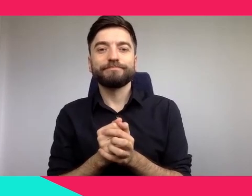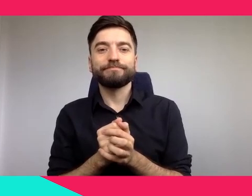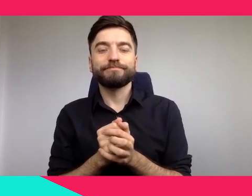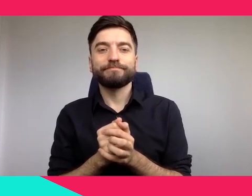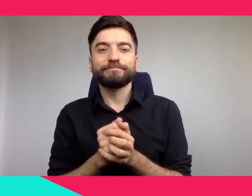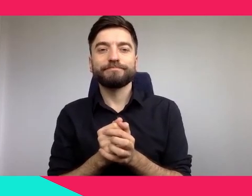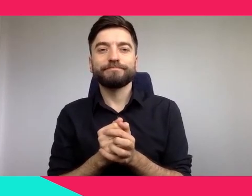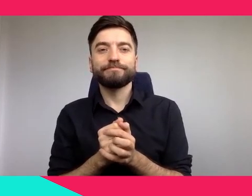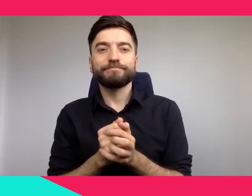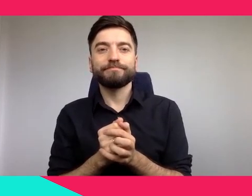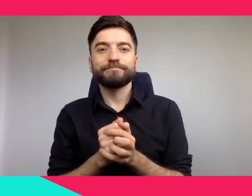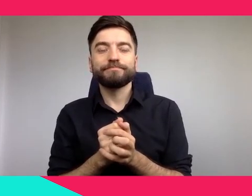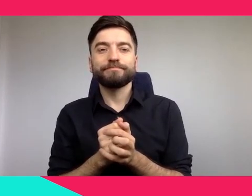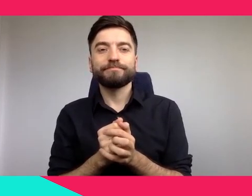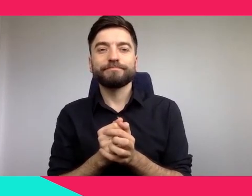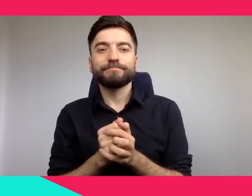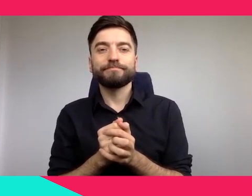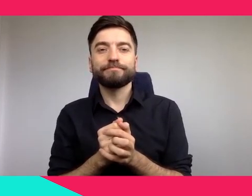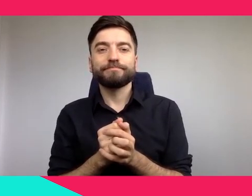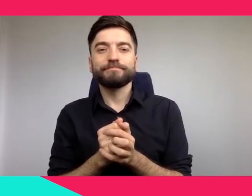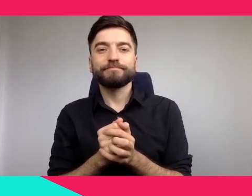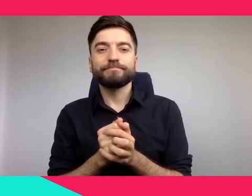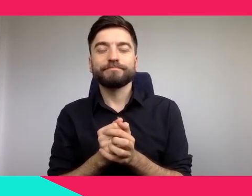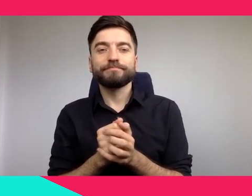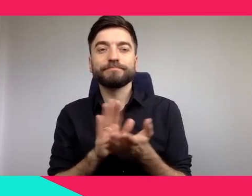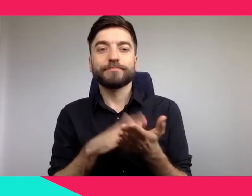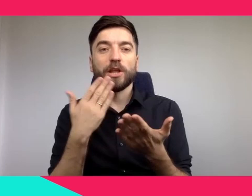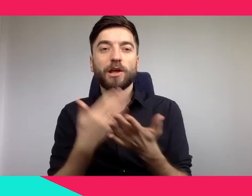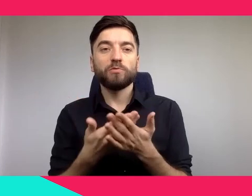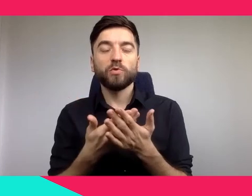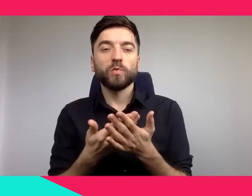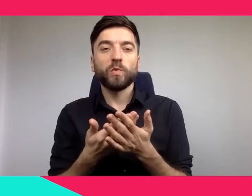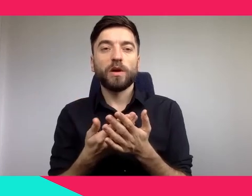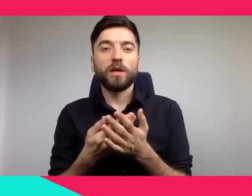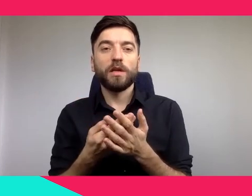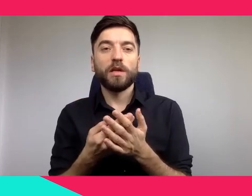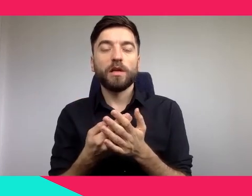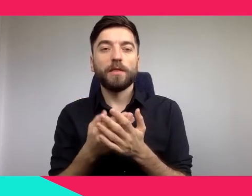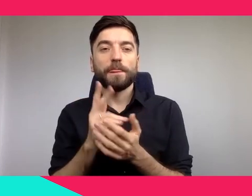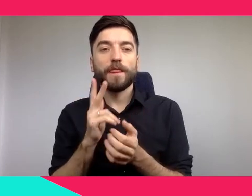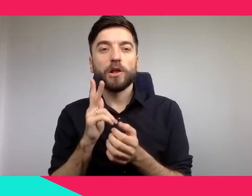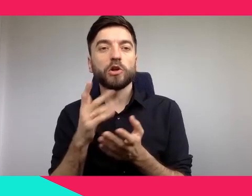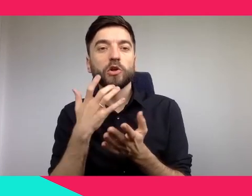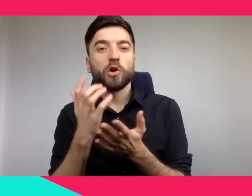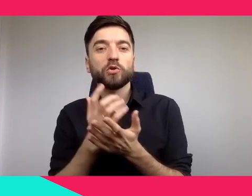a title called enter, and you would never find something entitled enter.